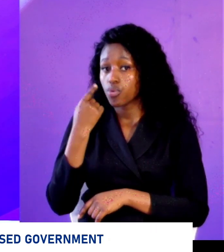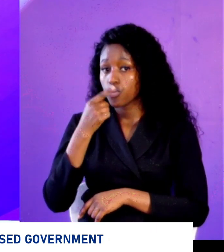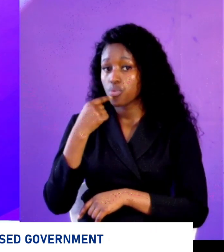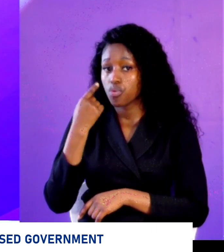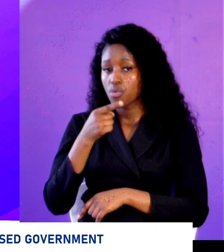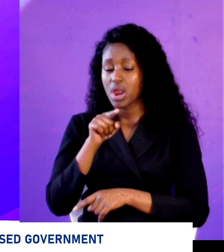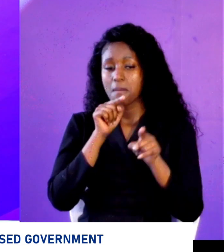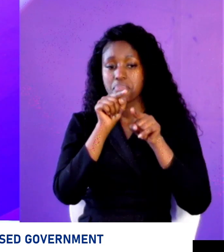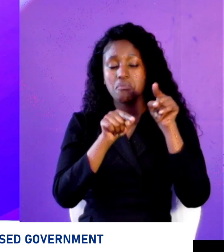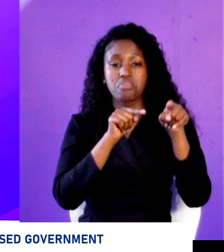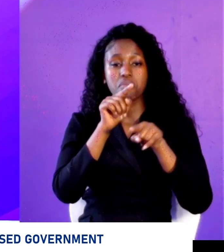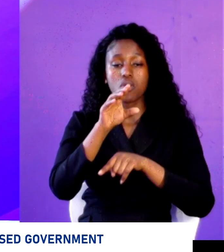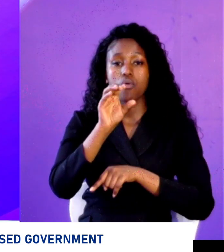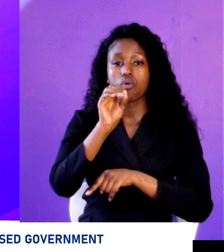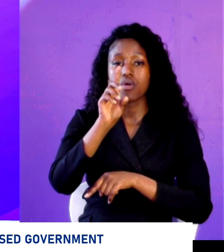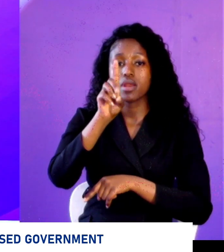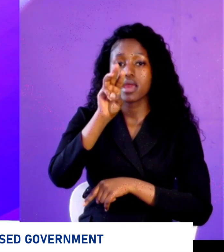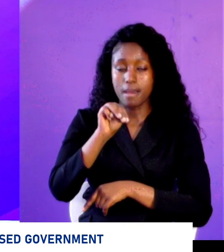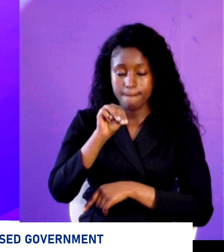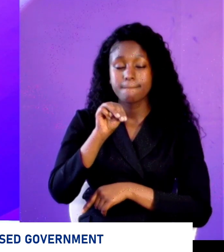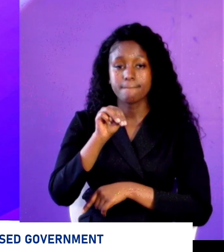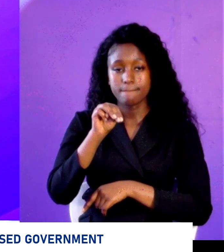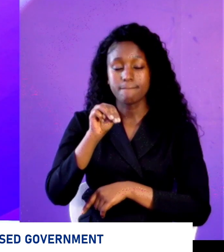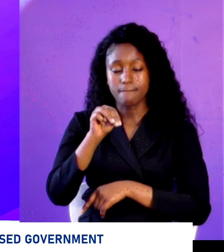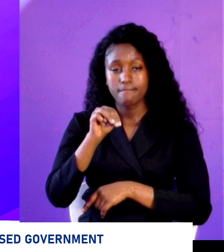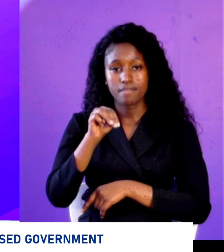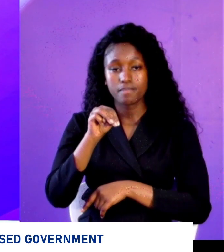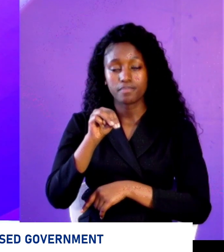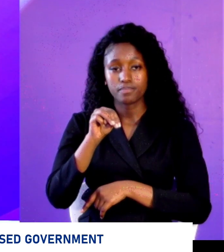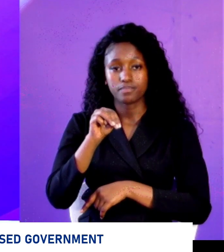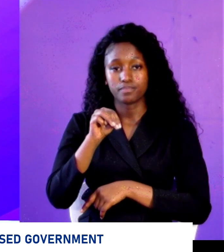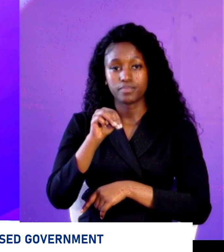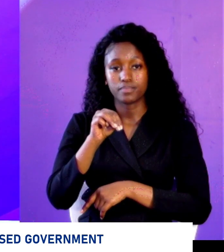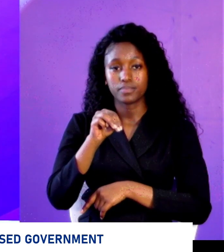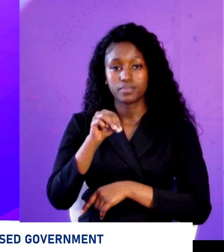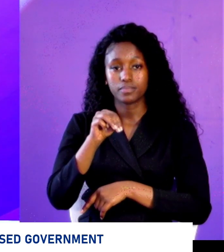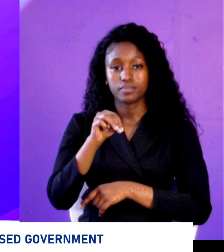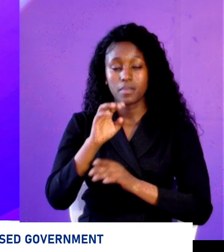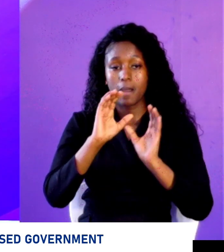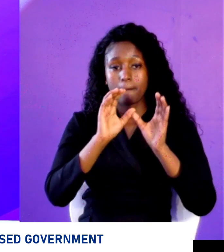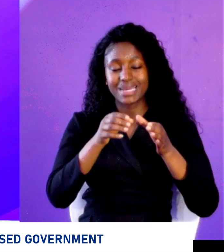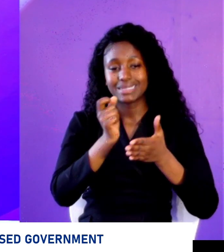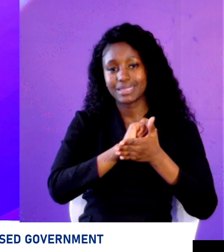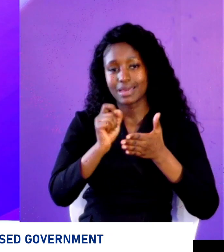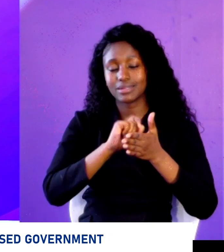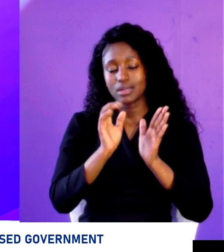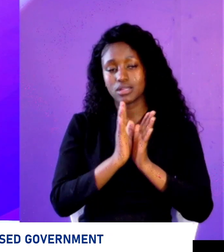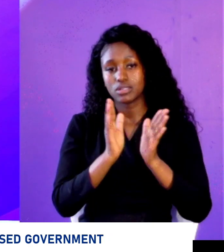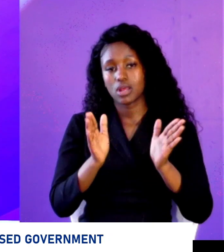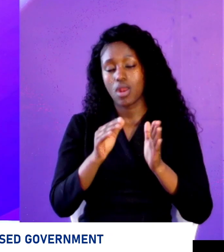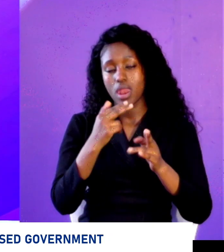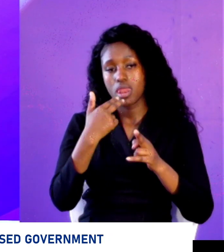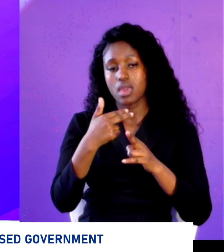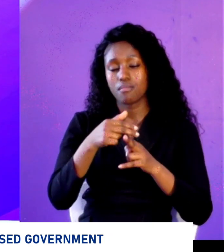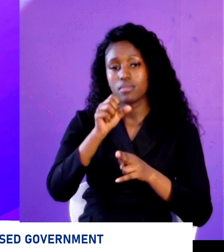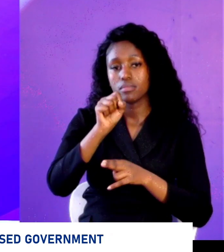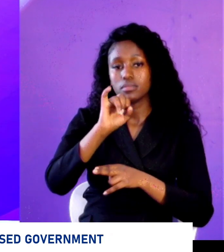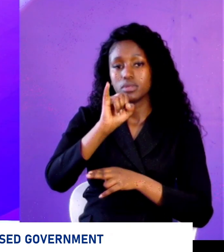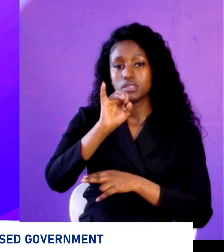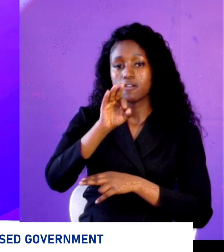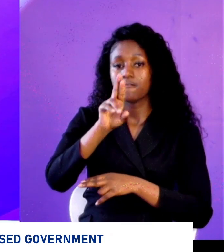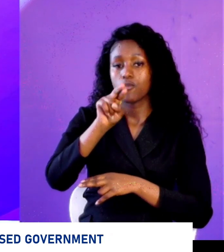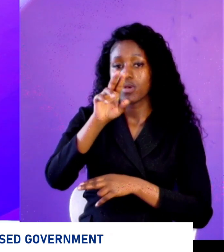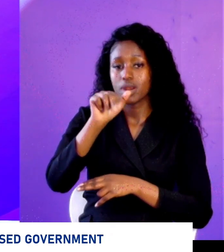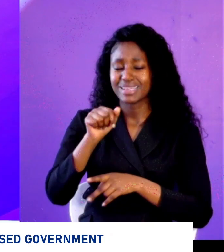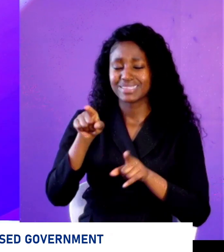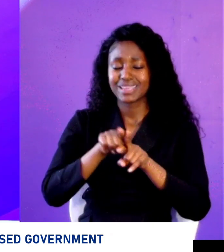criticized Orange Democratic Movement, that's ODM Party Secretary General Edwin Sifuna,